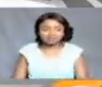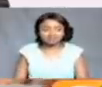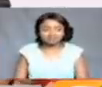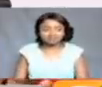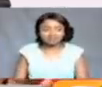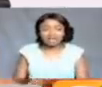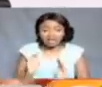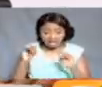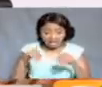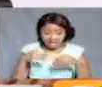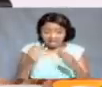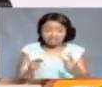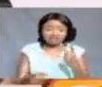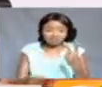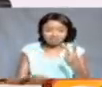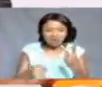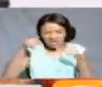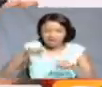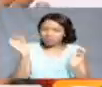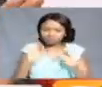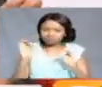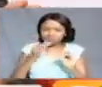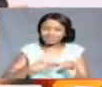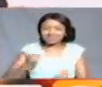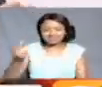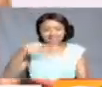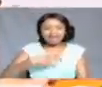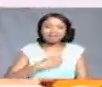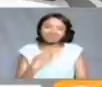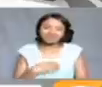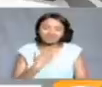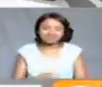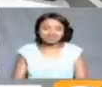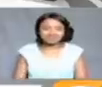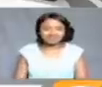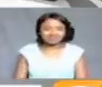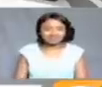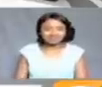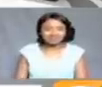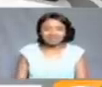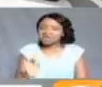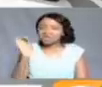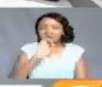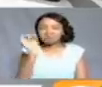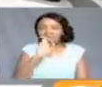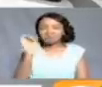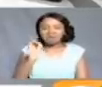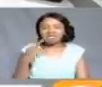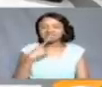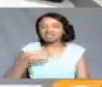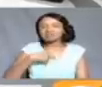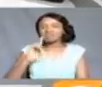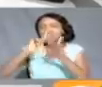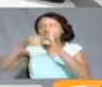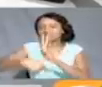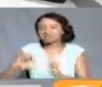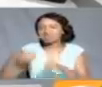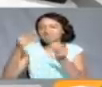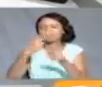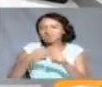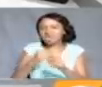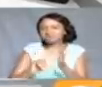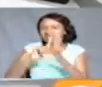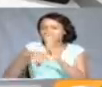because pierce a visit at our office. You need the evidence right now. At the discretion. Because no, they can't allow me to actually do this